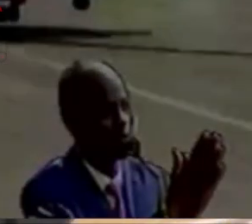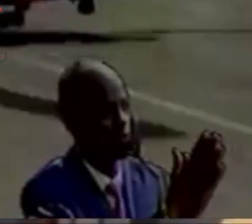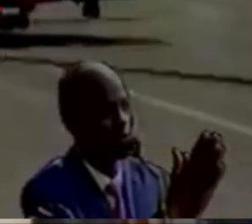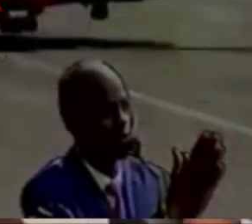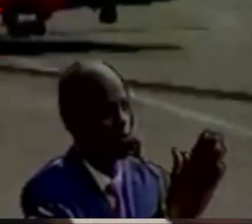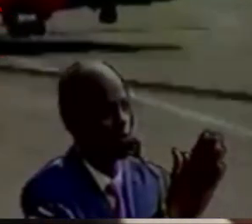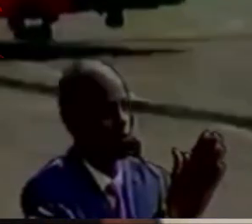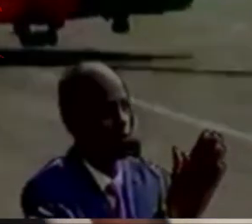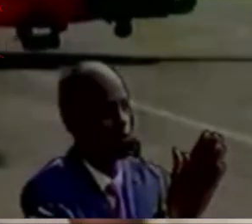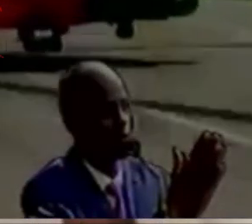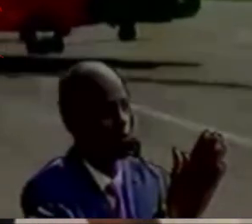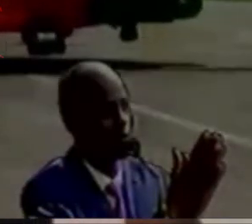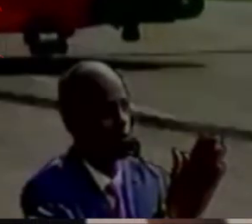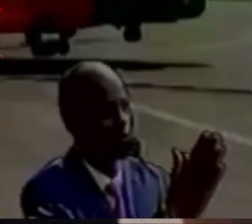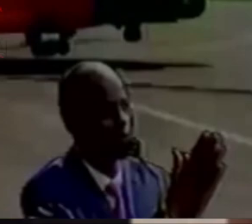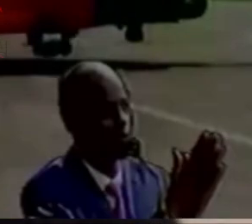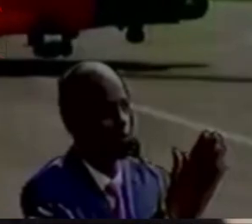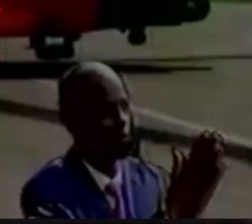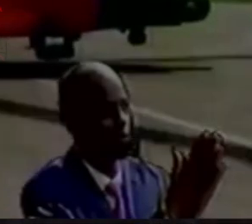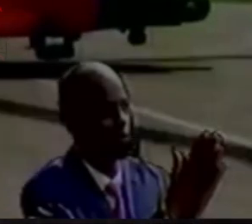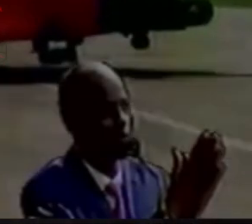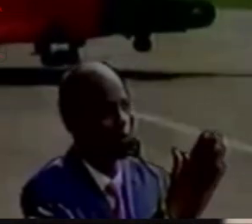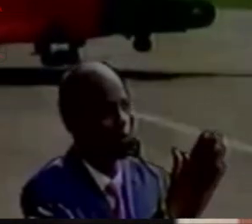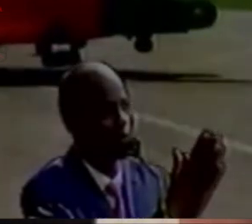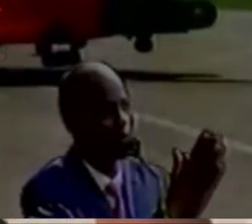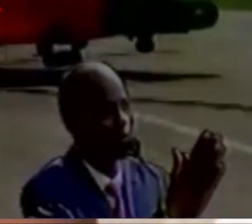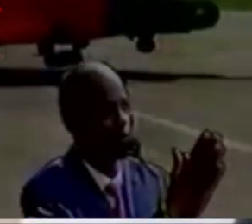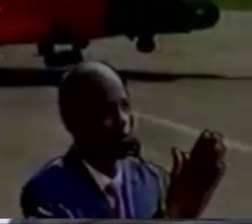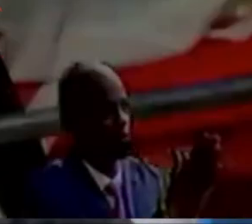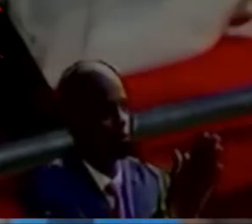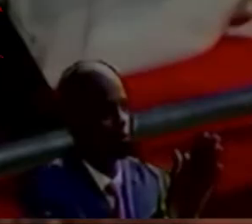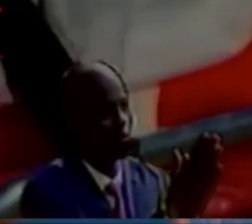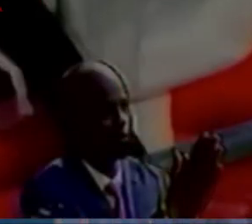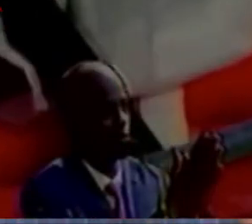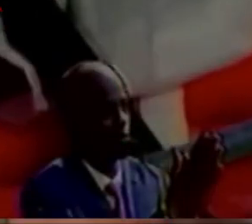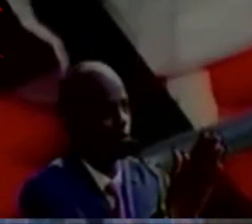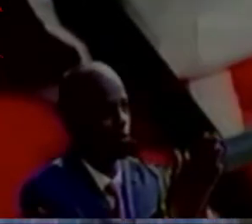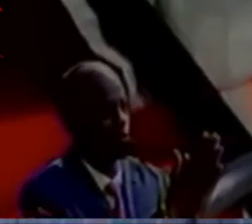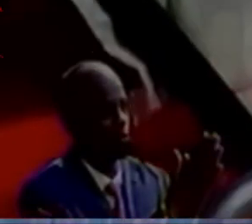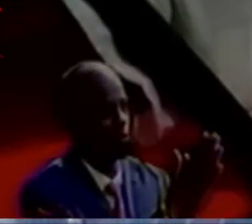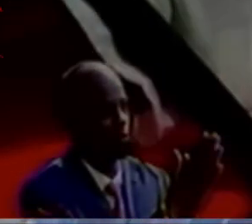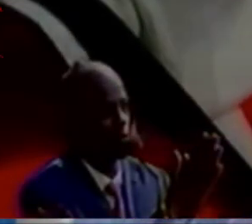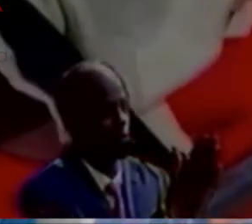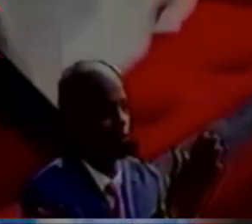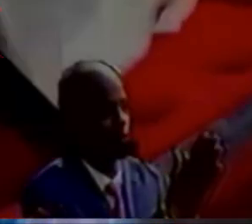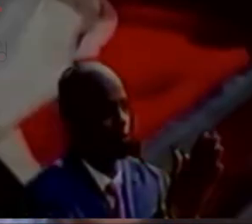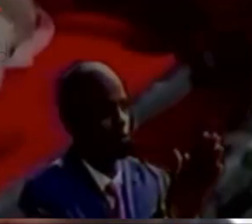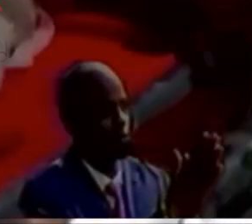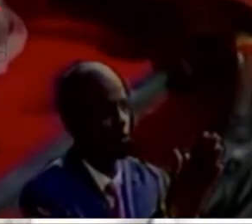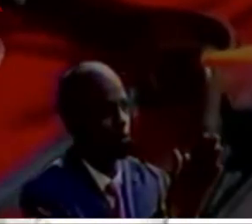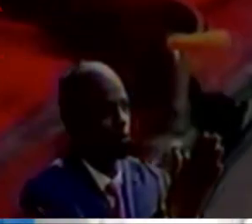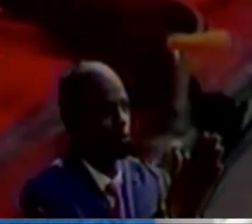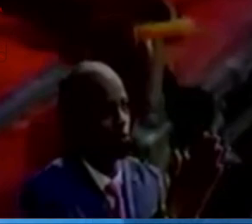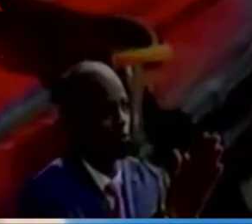by CBP, by our Department of Defense, as we work to